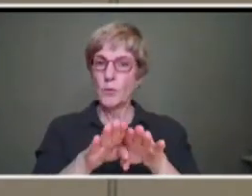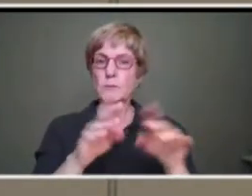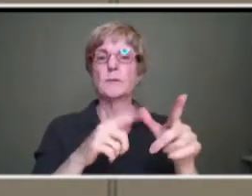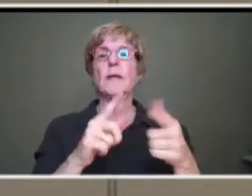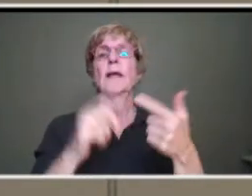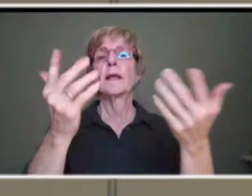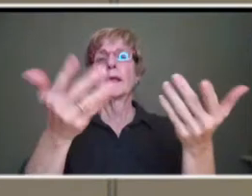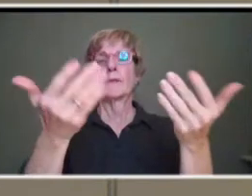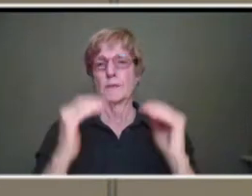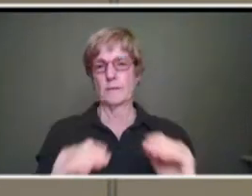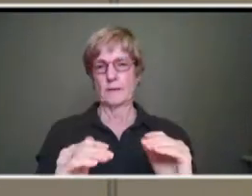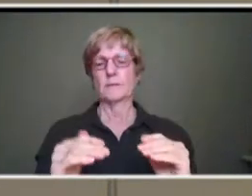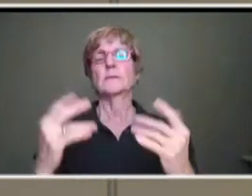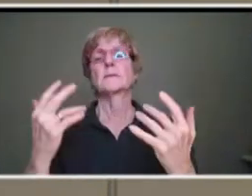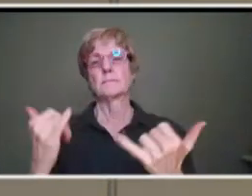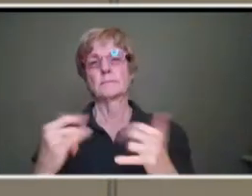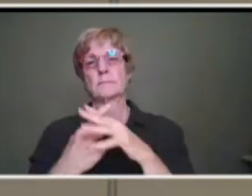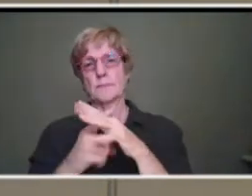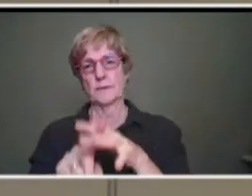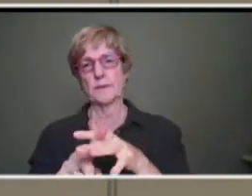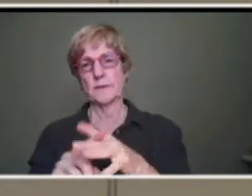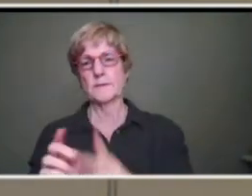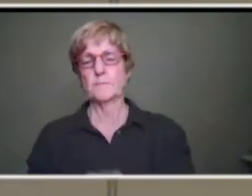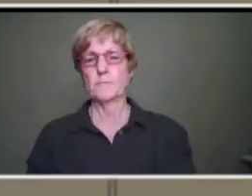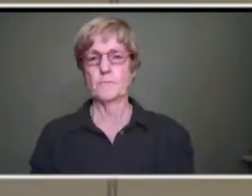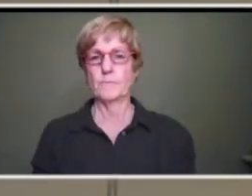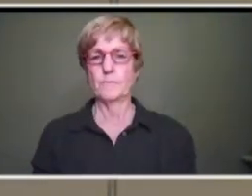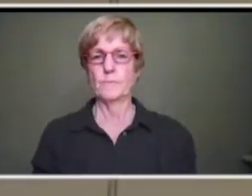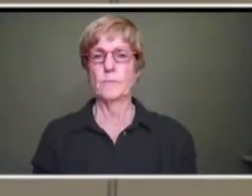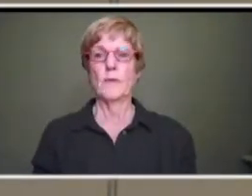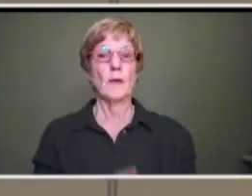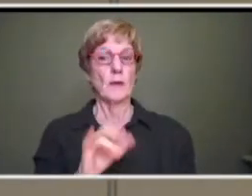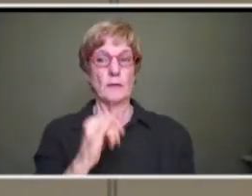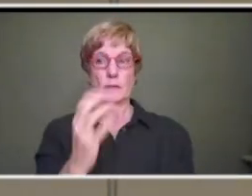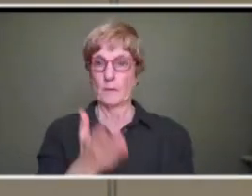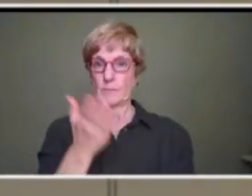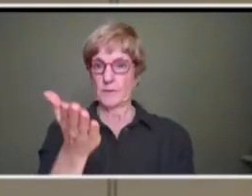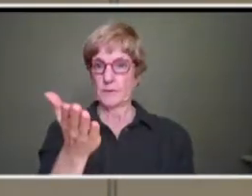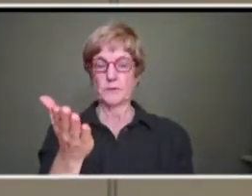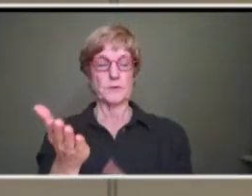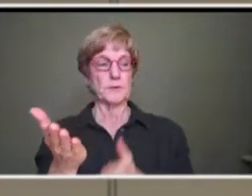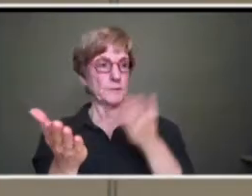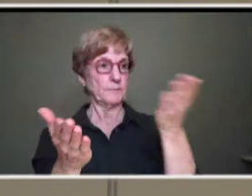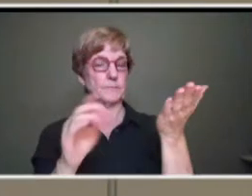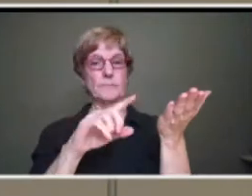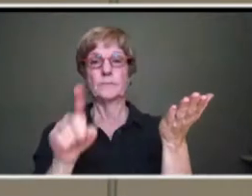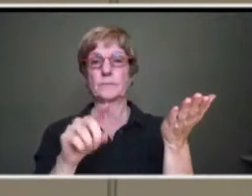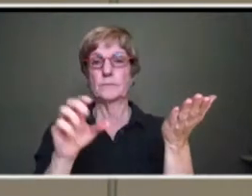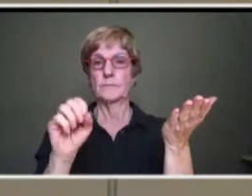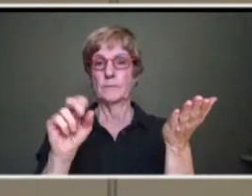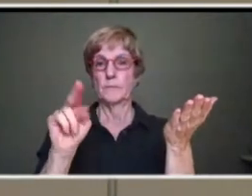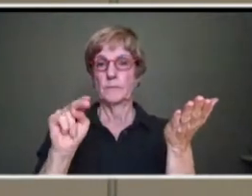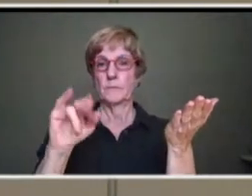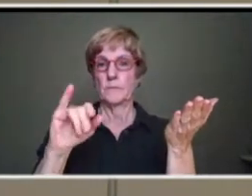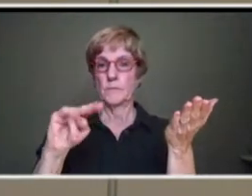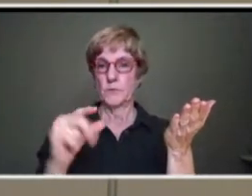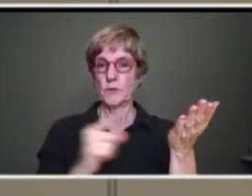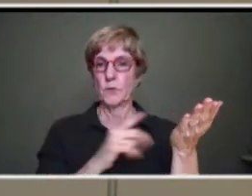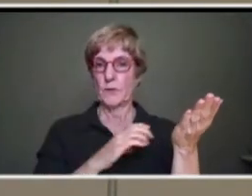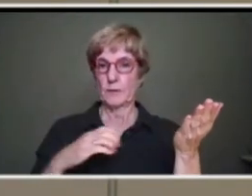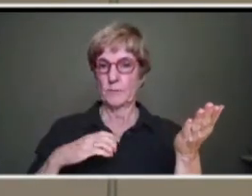hearing is open then the petition goes to the zoning committee of the Planning Commission for review and